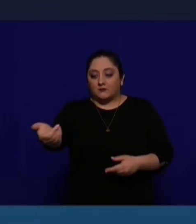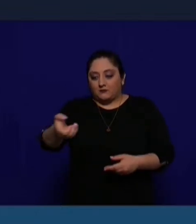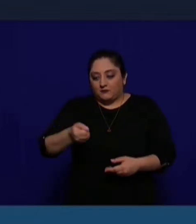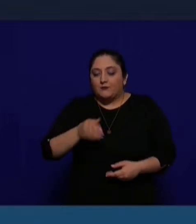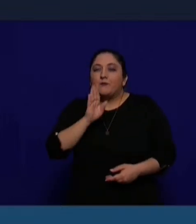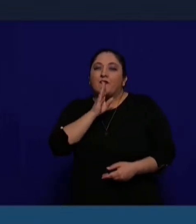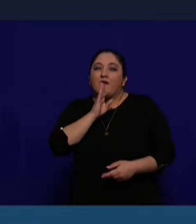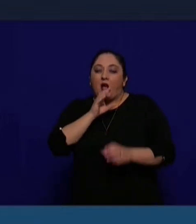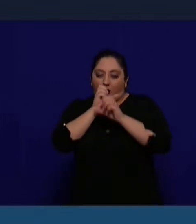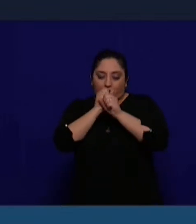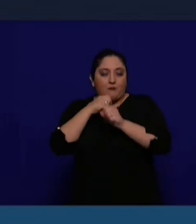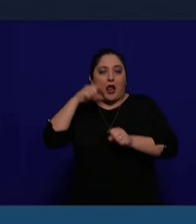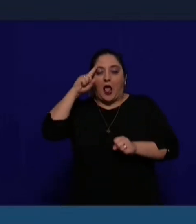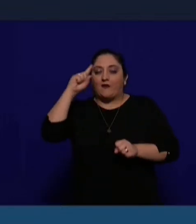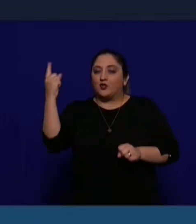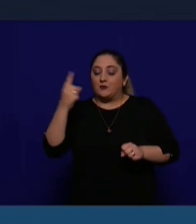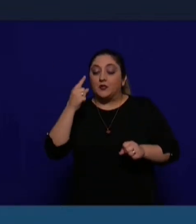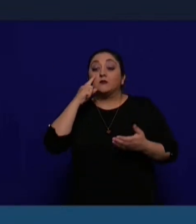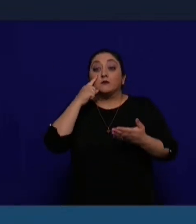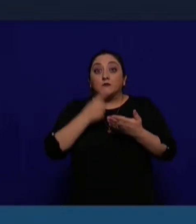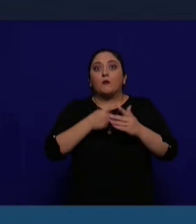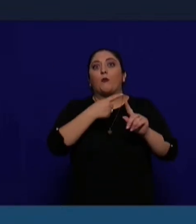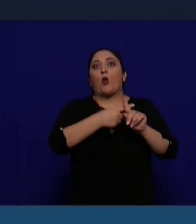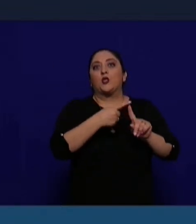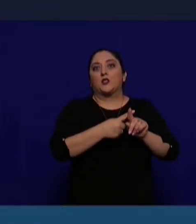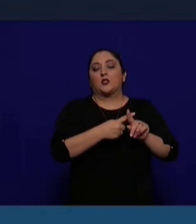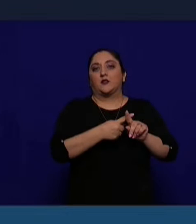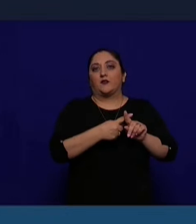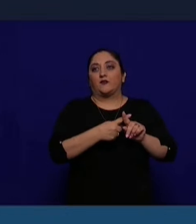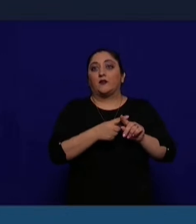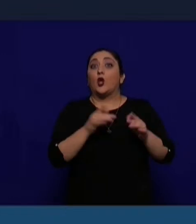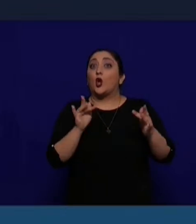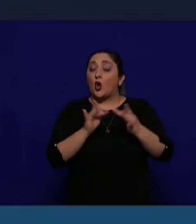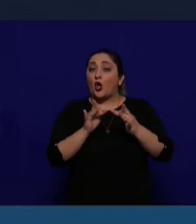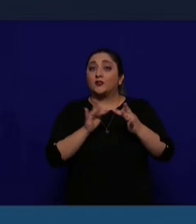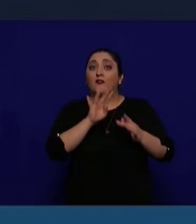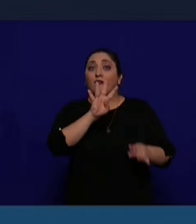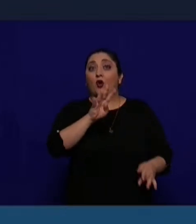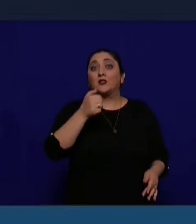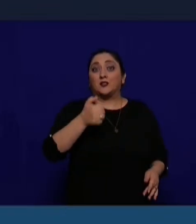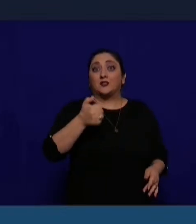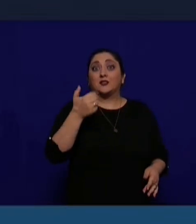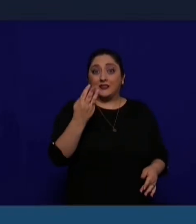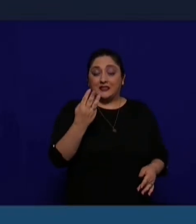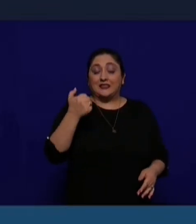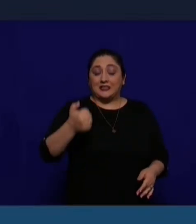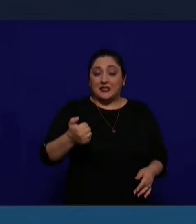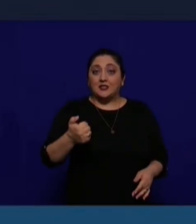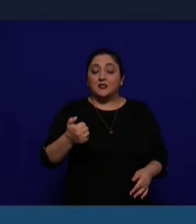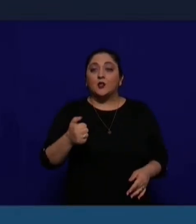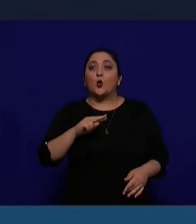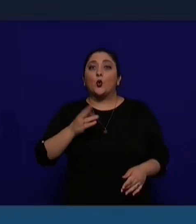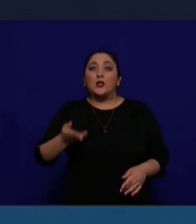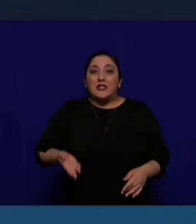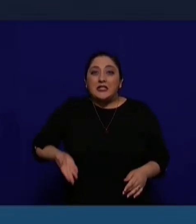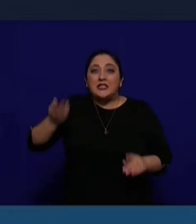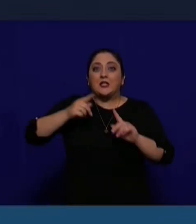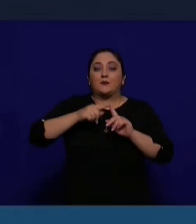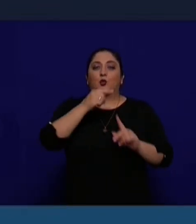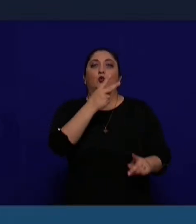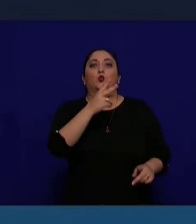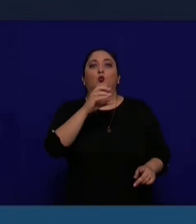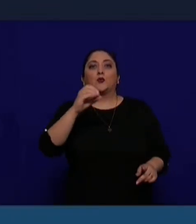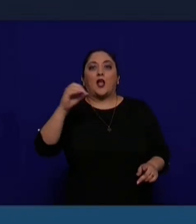kienu pożittivi. Minn dawn kien hemm 426 li daħlu din il-kod u kellna il-fuq minn 2,700 persuni